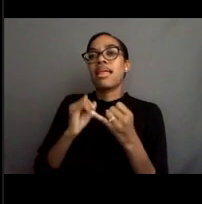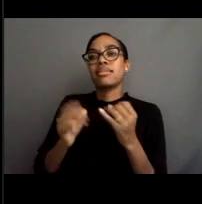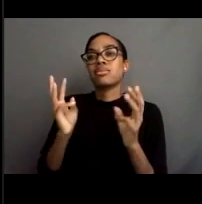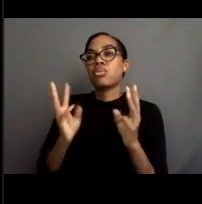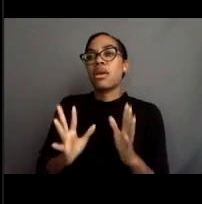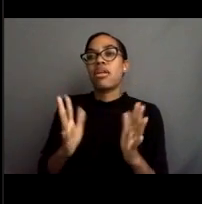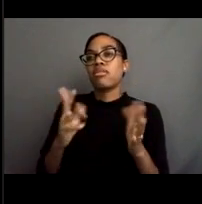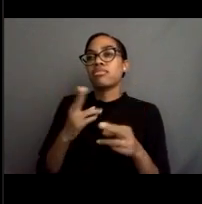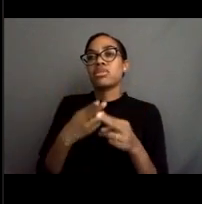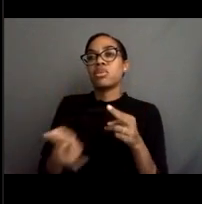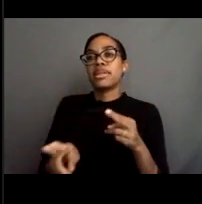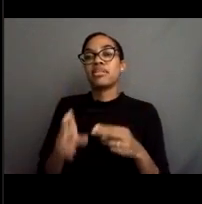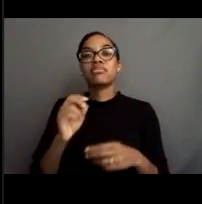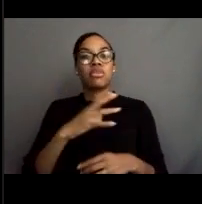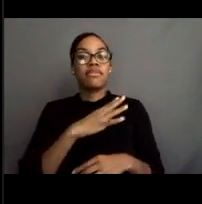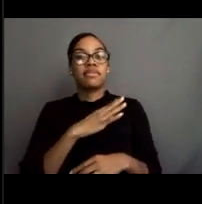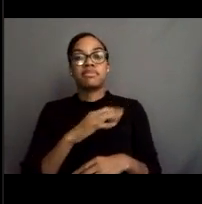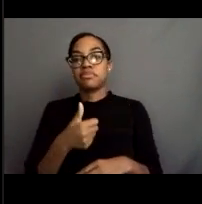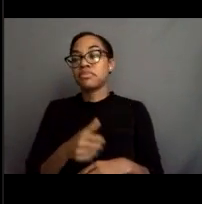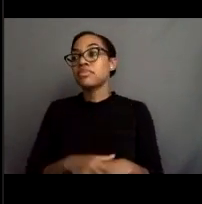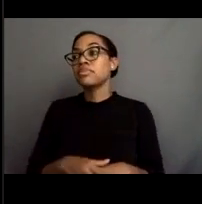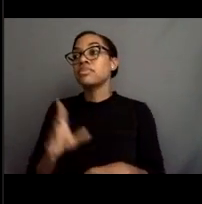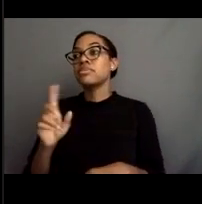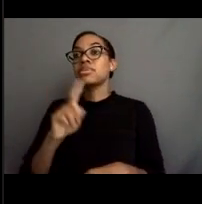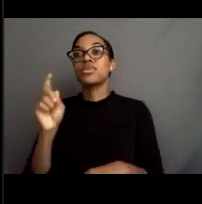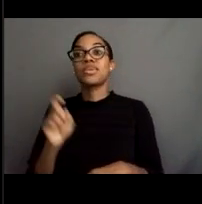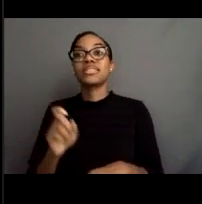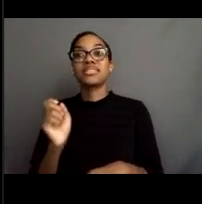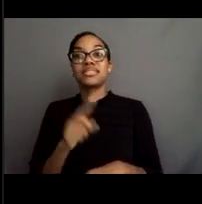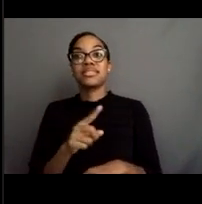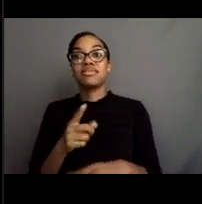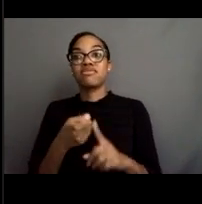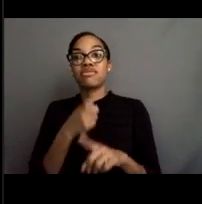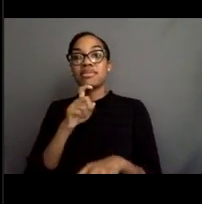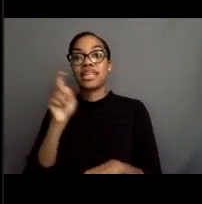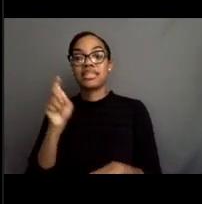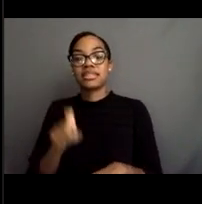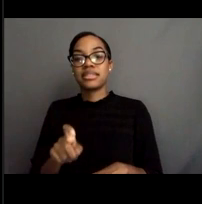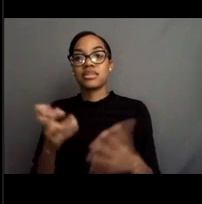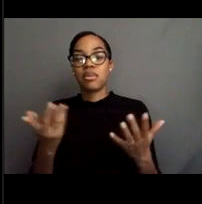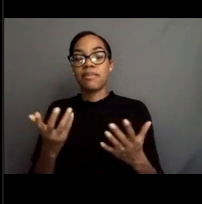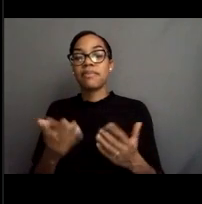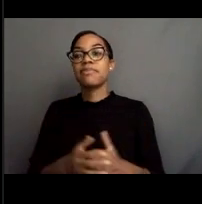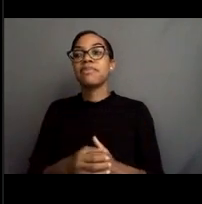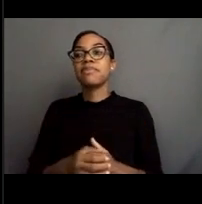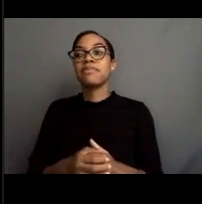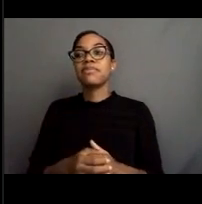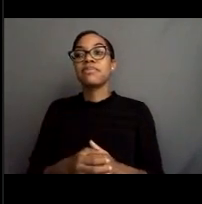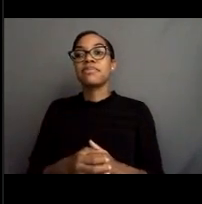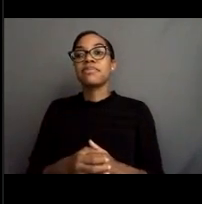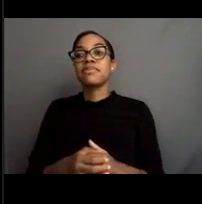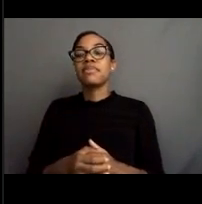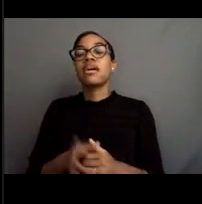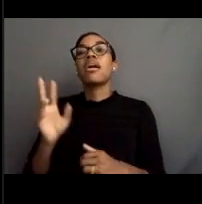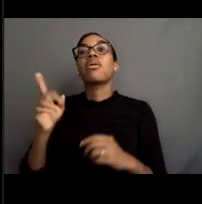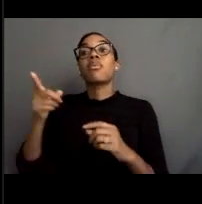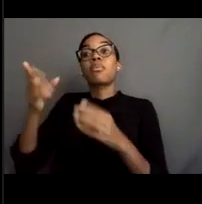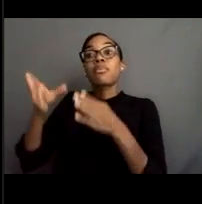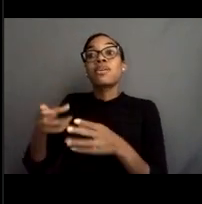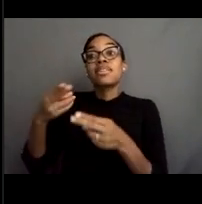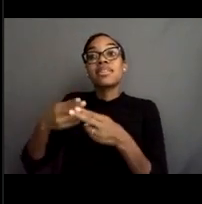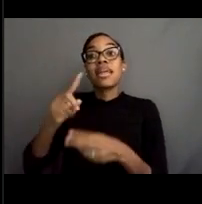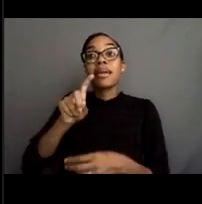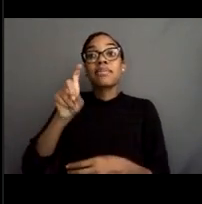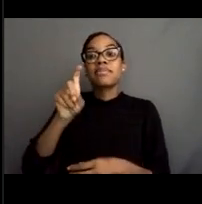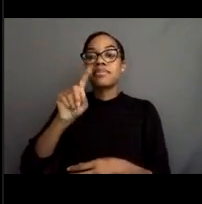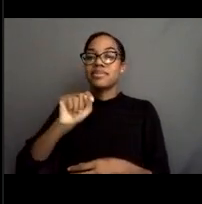quick. Okay. So Texas, who is coming from Colorado, asked the question that I'm sure a lot of